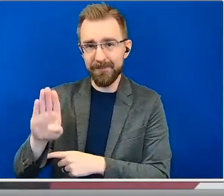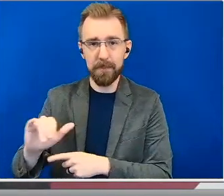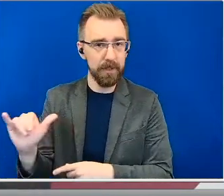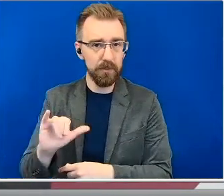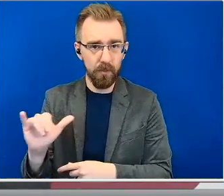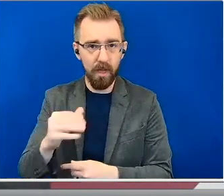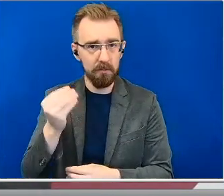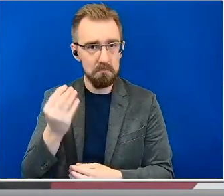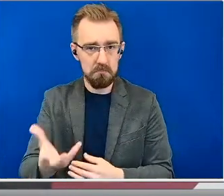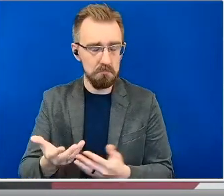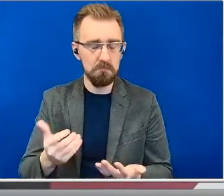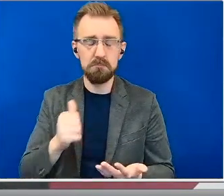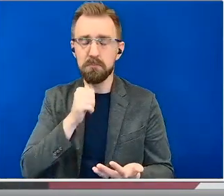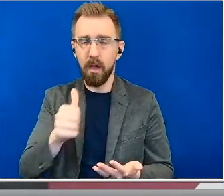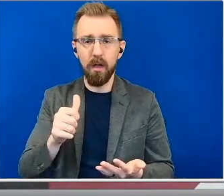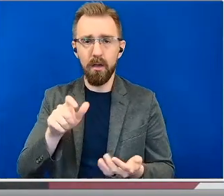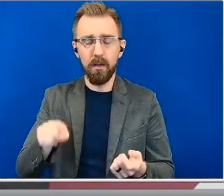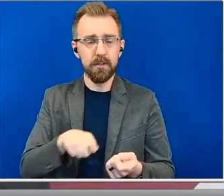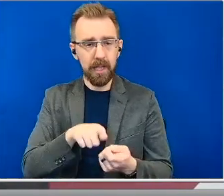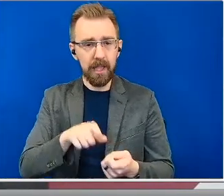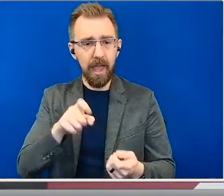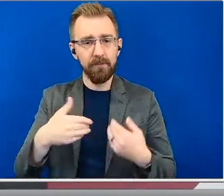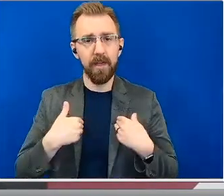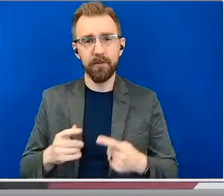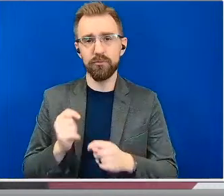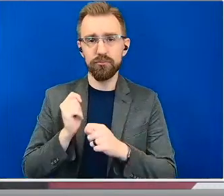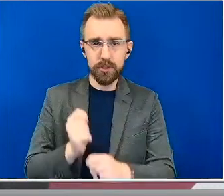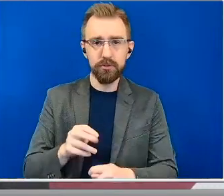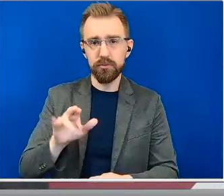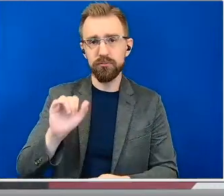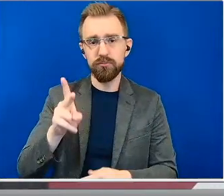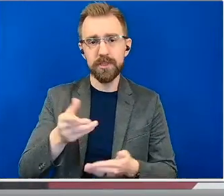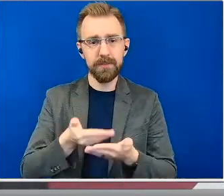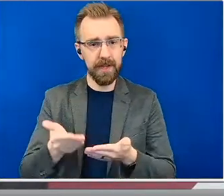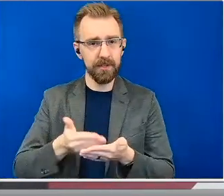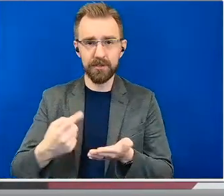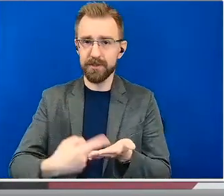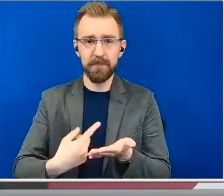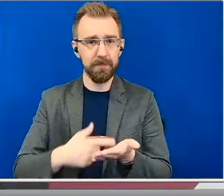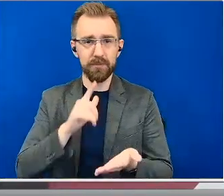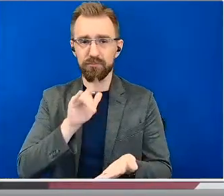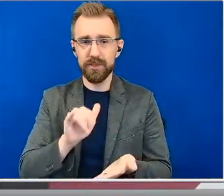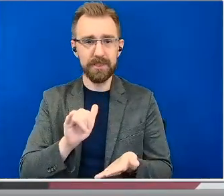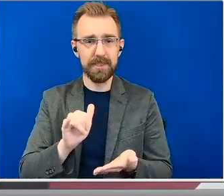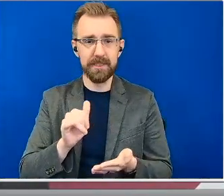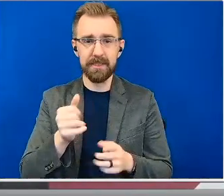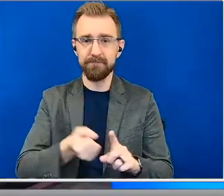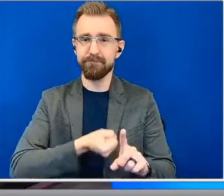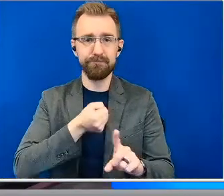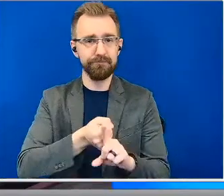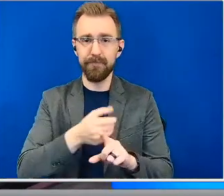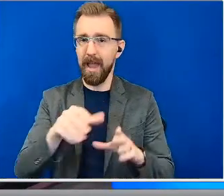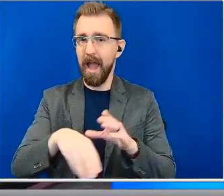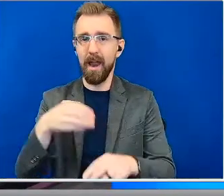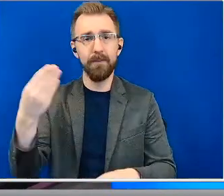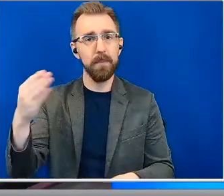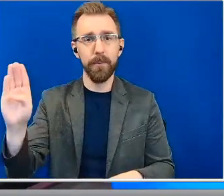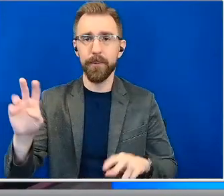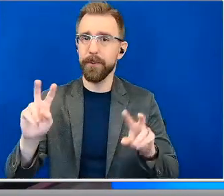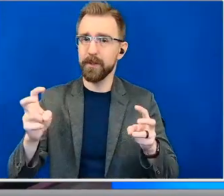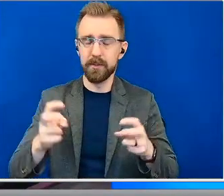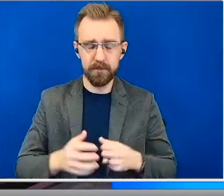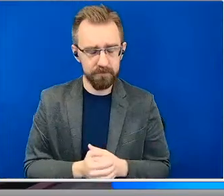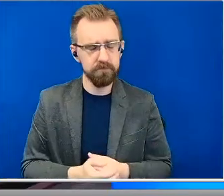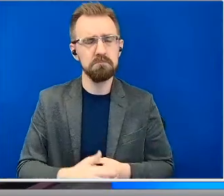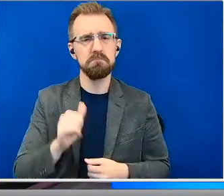necessary that you need to have the traditional risk factors. Sometimes it really is de novo and completely comes out of the blue. That's interesting. Yeah. So in Daryle's